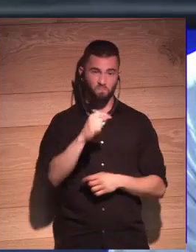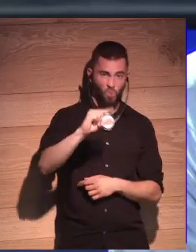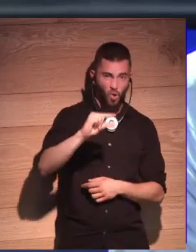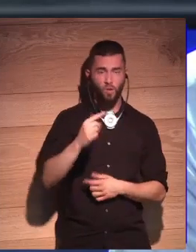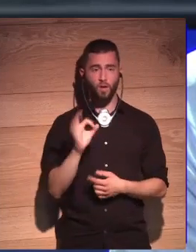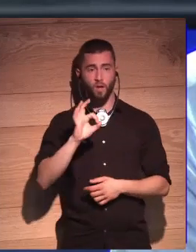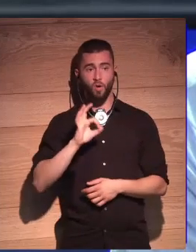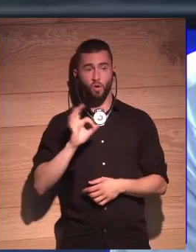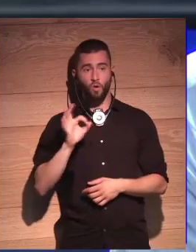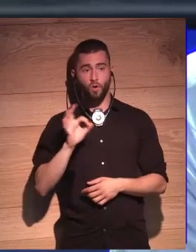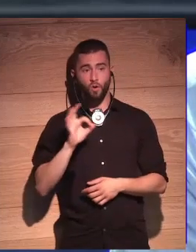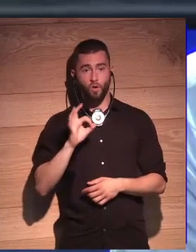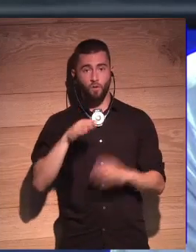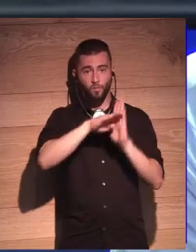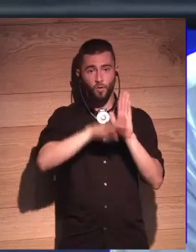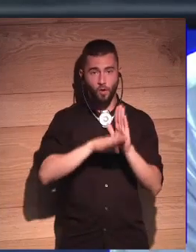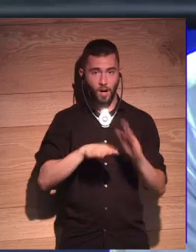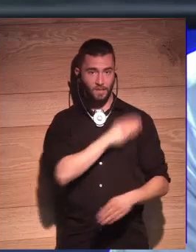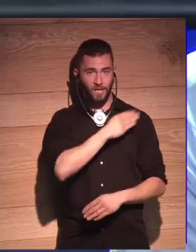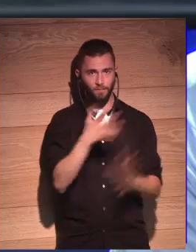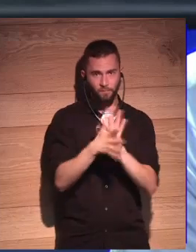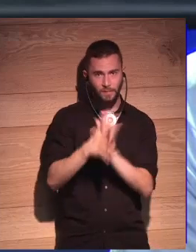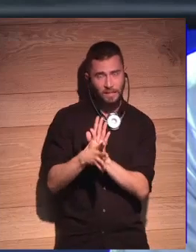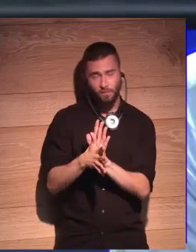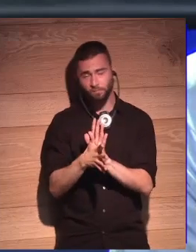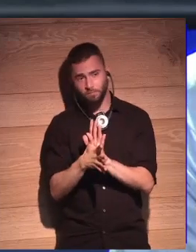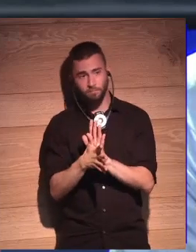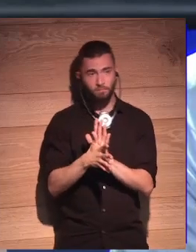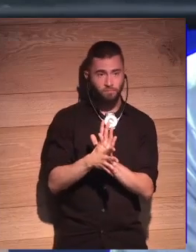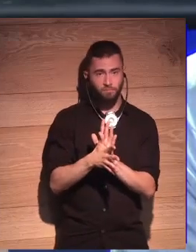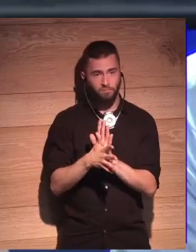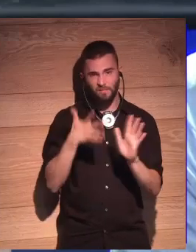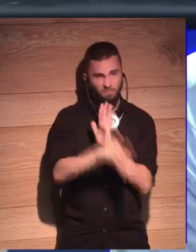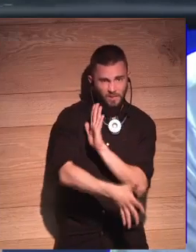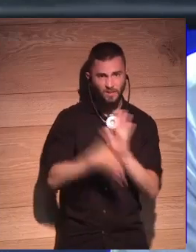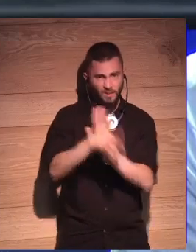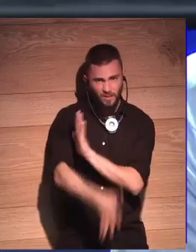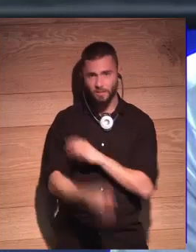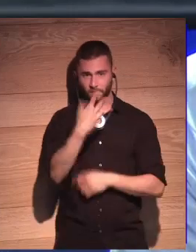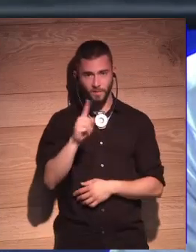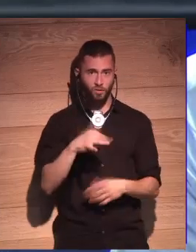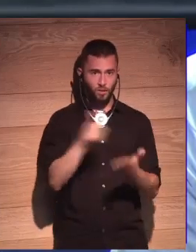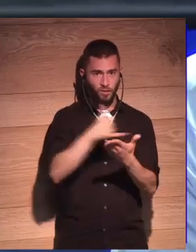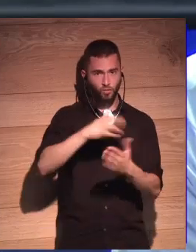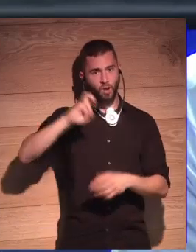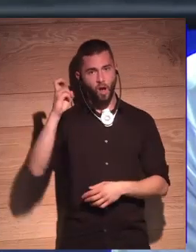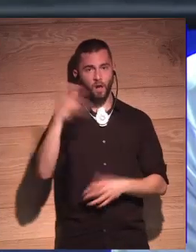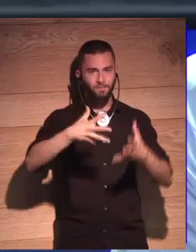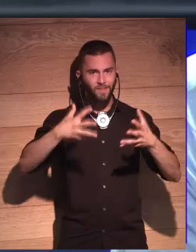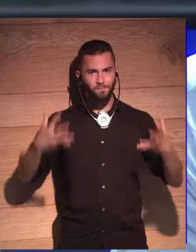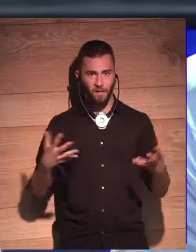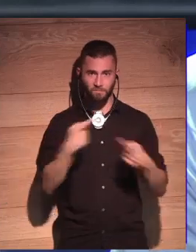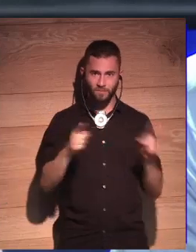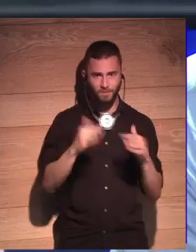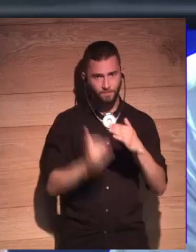very limited in terms of the definition of the curricular activities and also the time it is allotted to